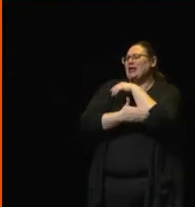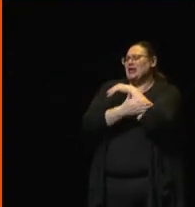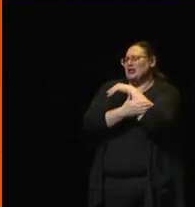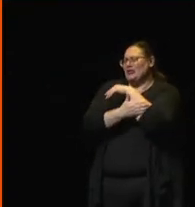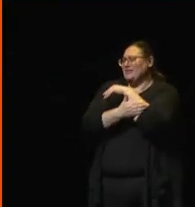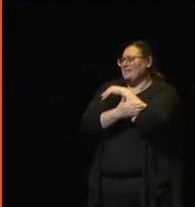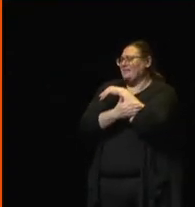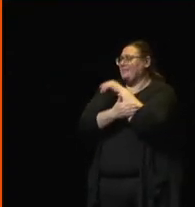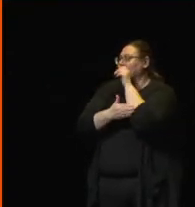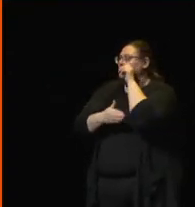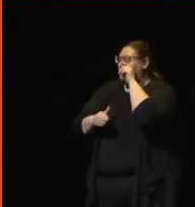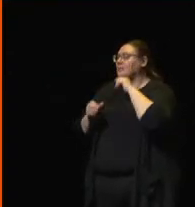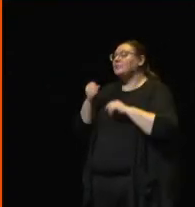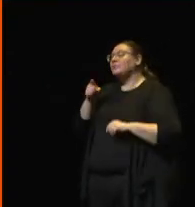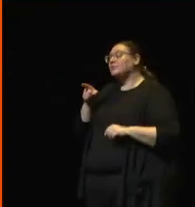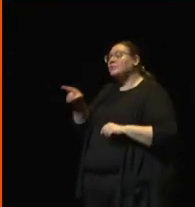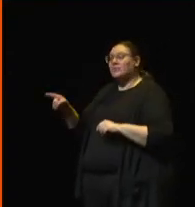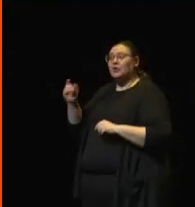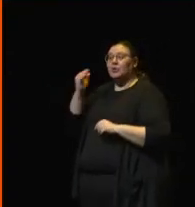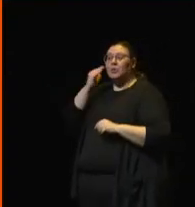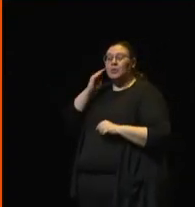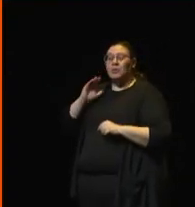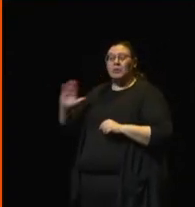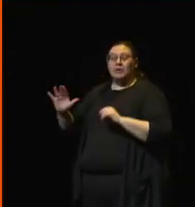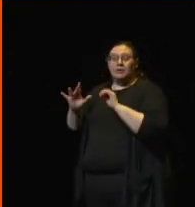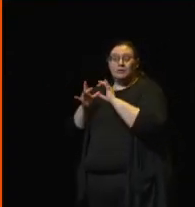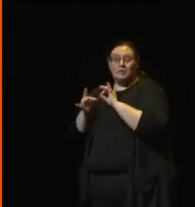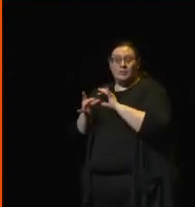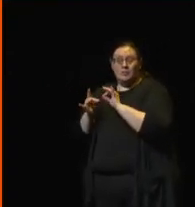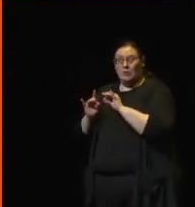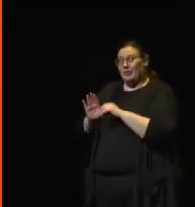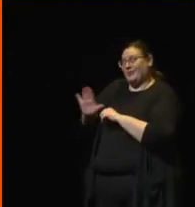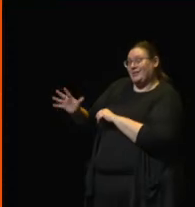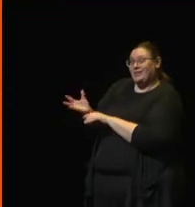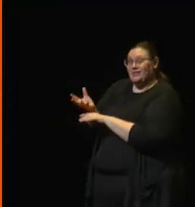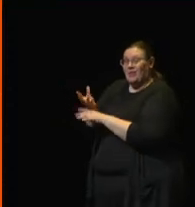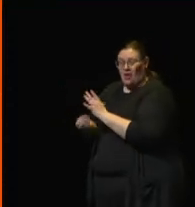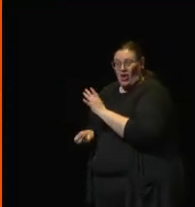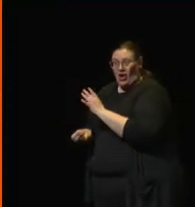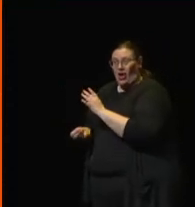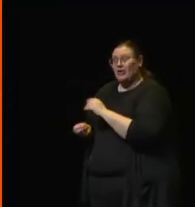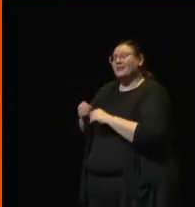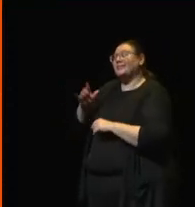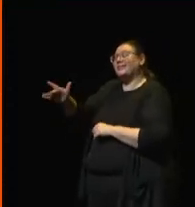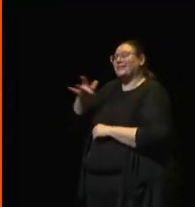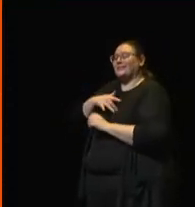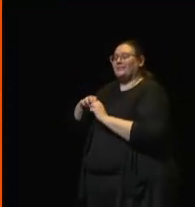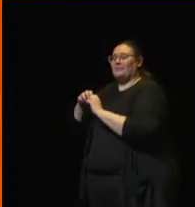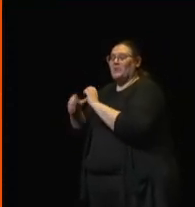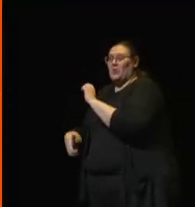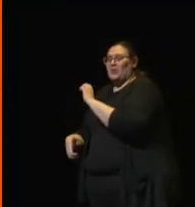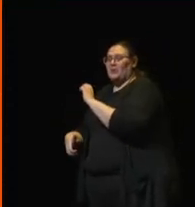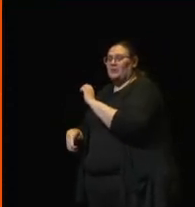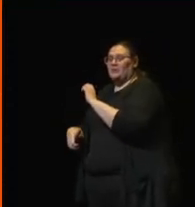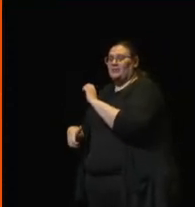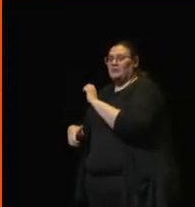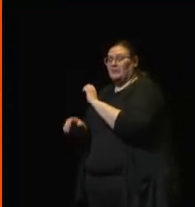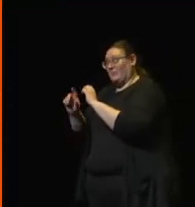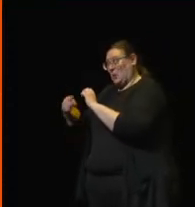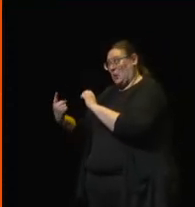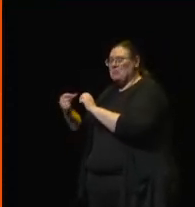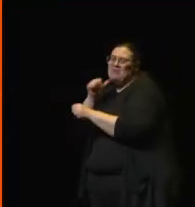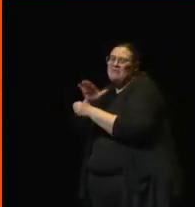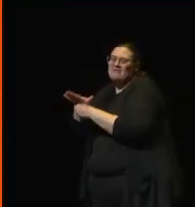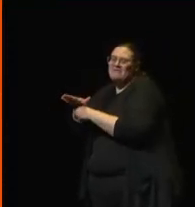Ady was also aware that his words, his loss, his broken heart was not enough. When